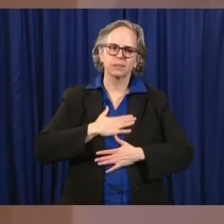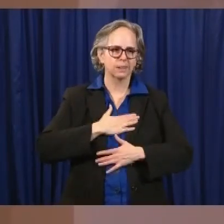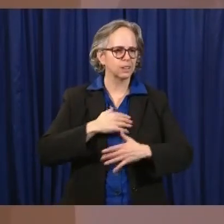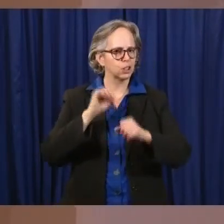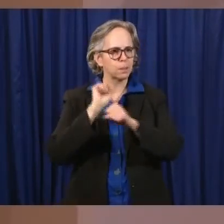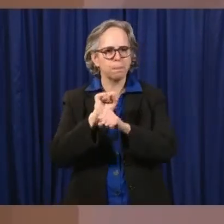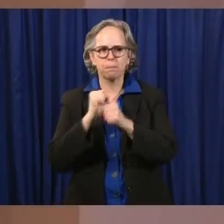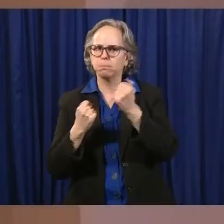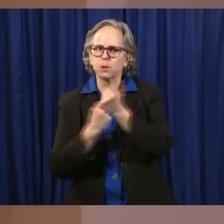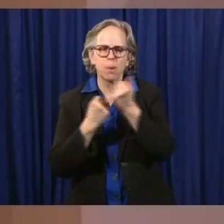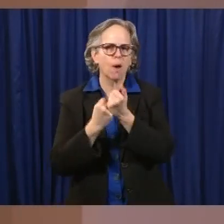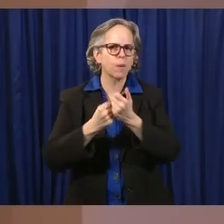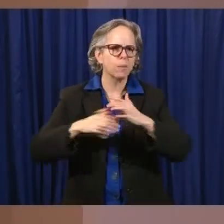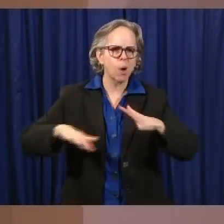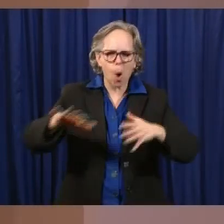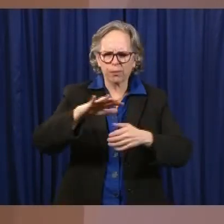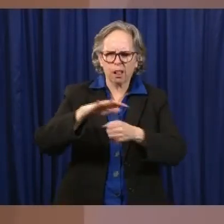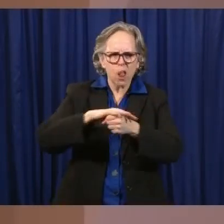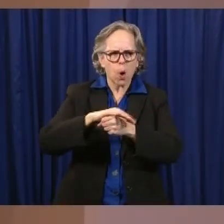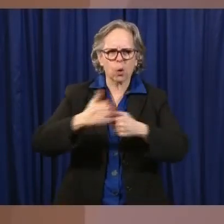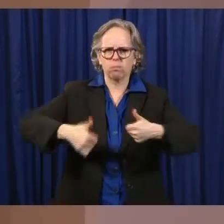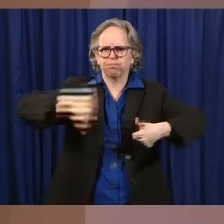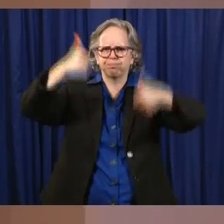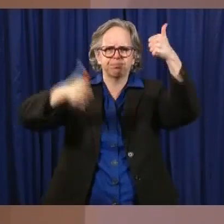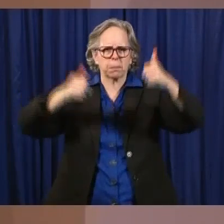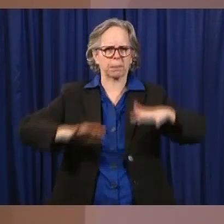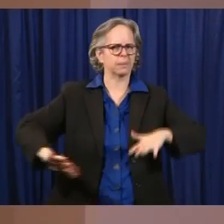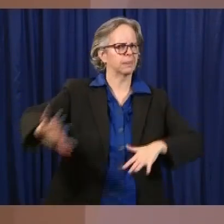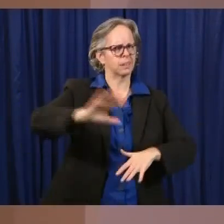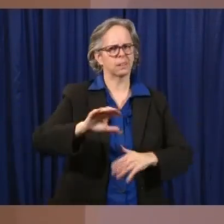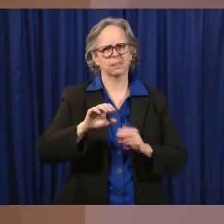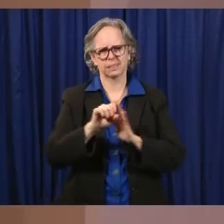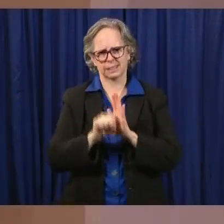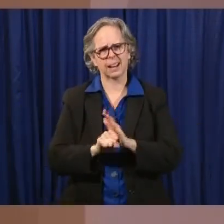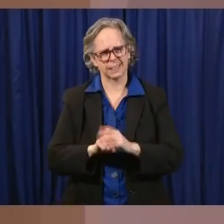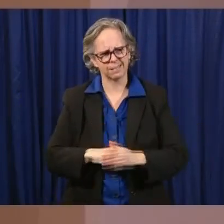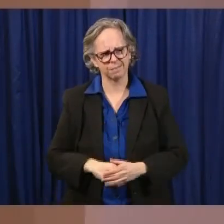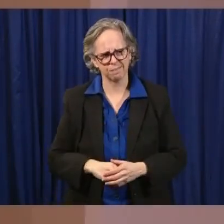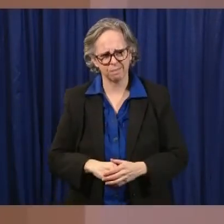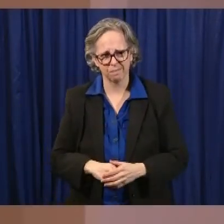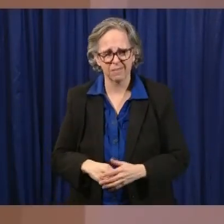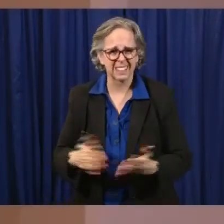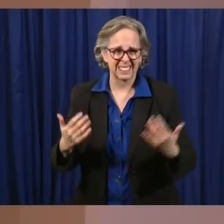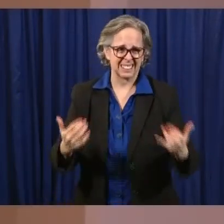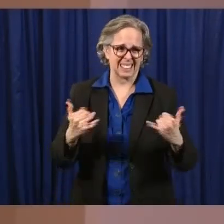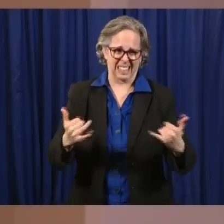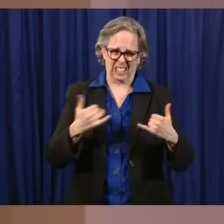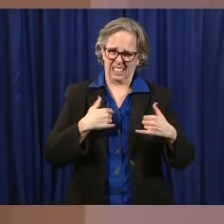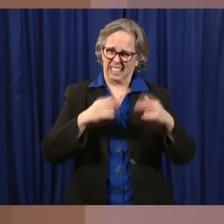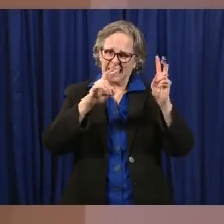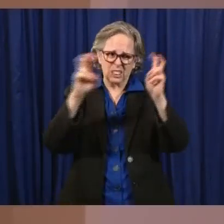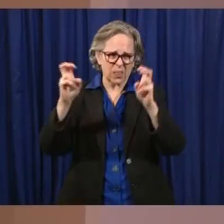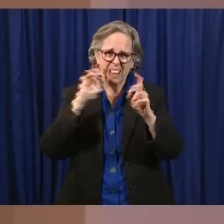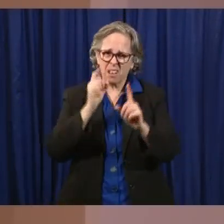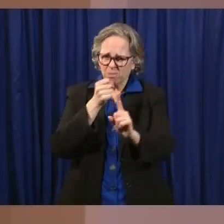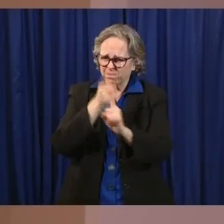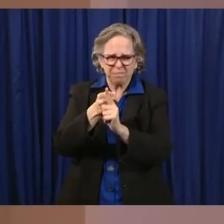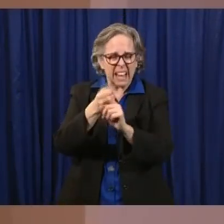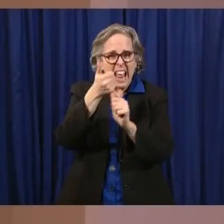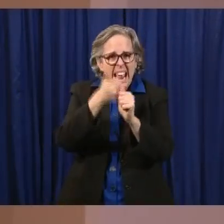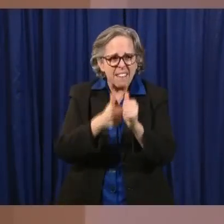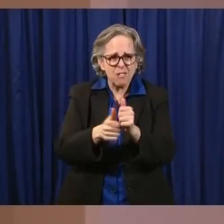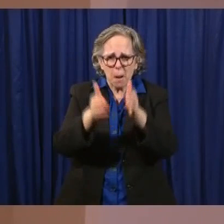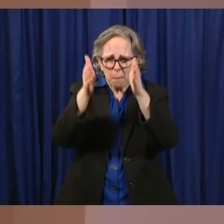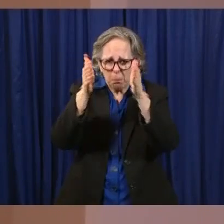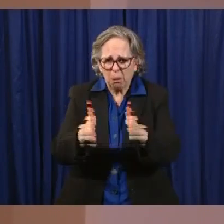across the state as we try to confront the issues that are affecting all of our constituents across our communities. One of